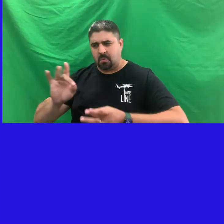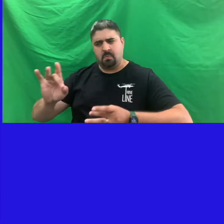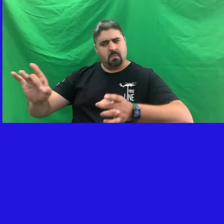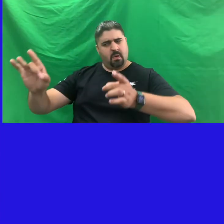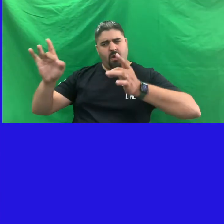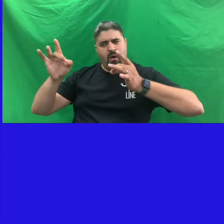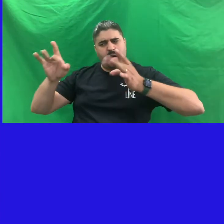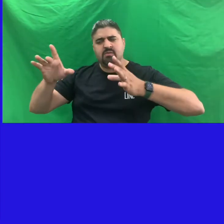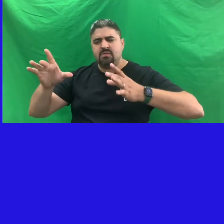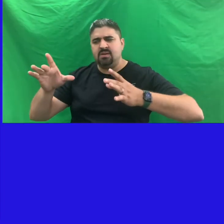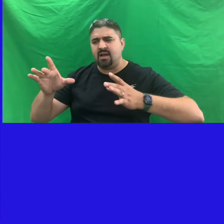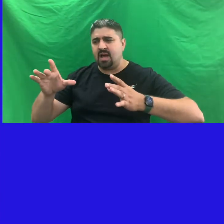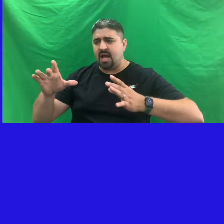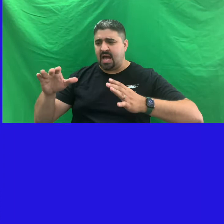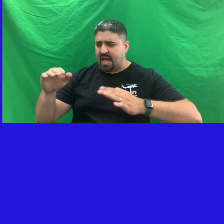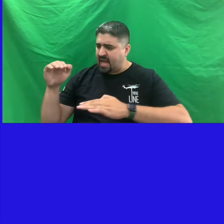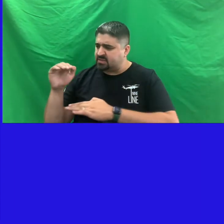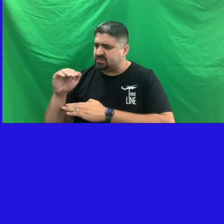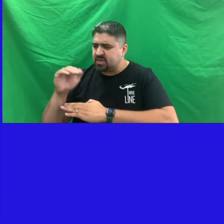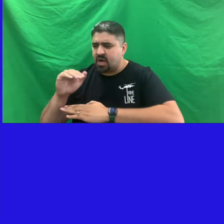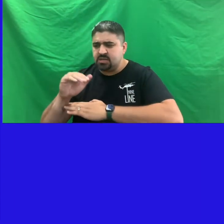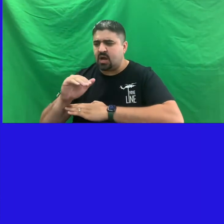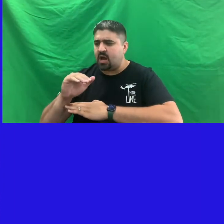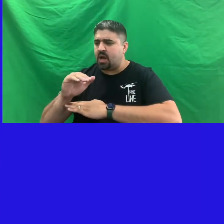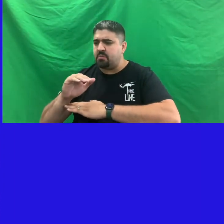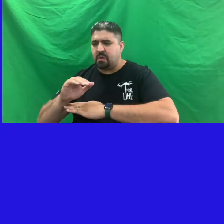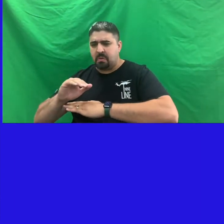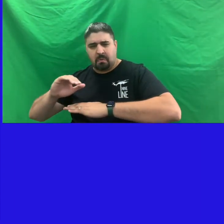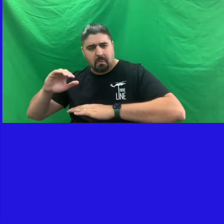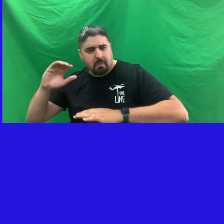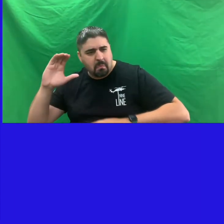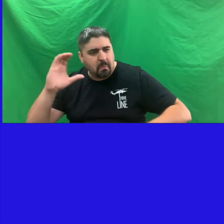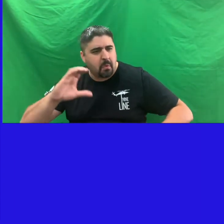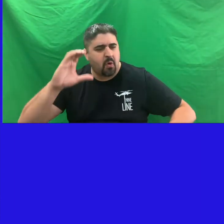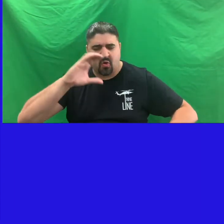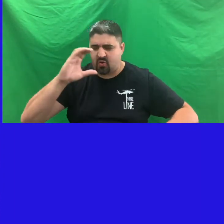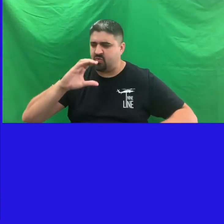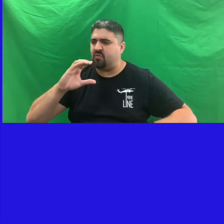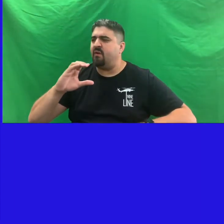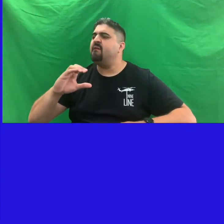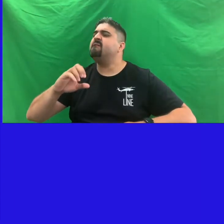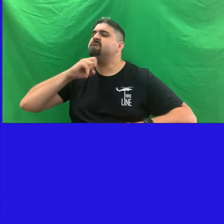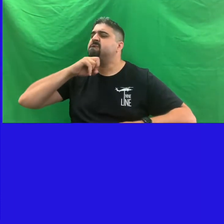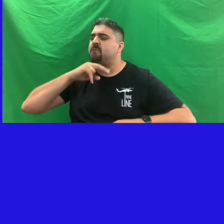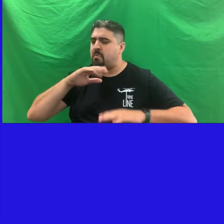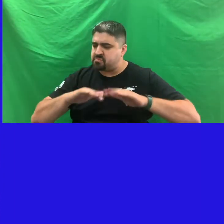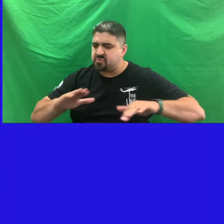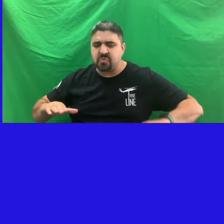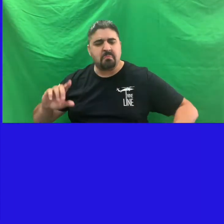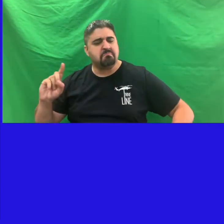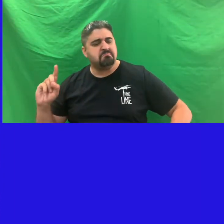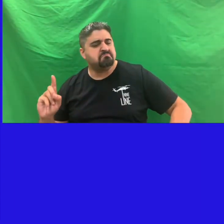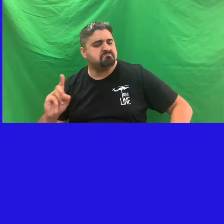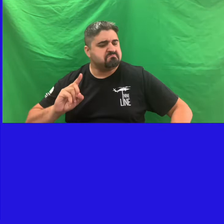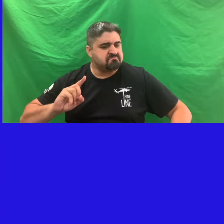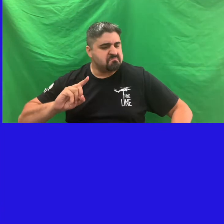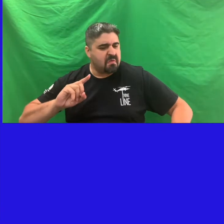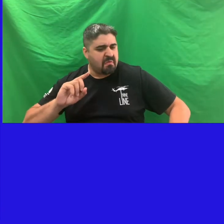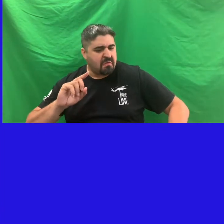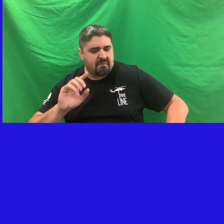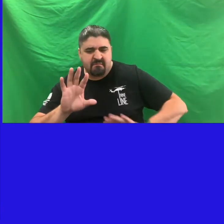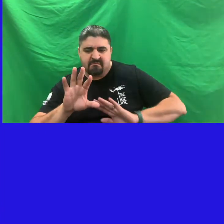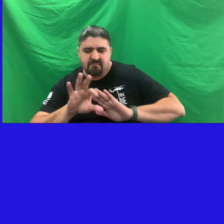"A terrible ghost," said my father. "He comes out at night